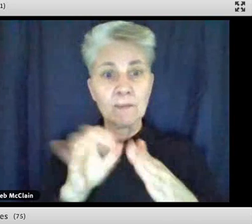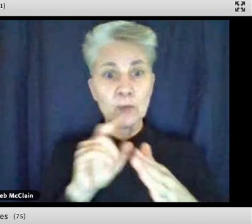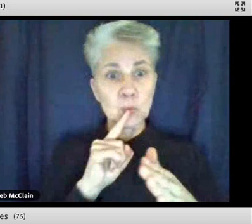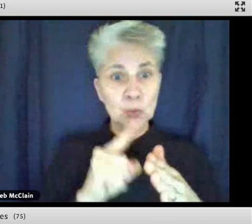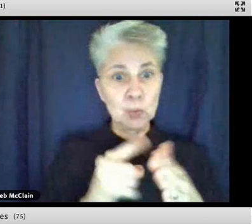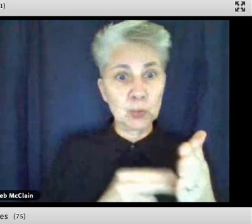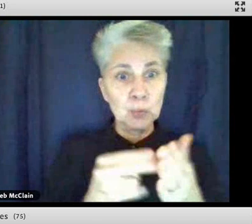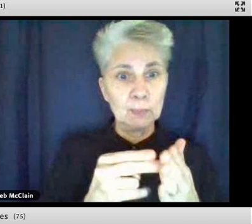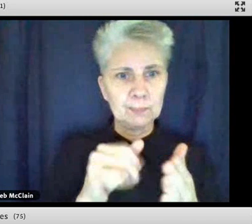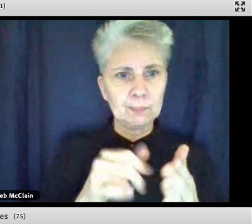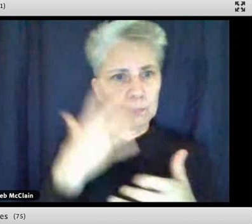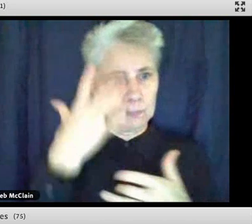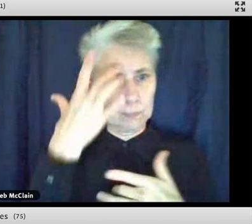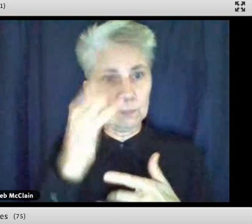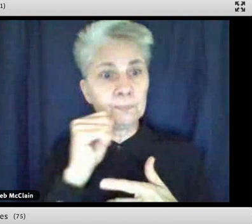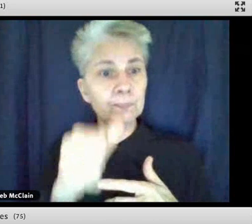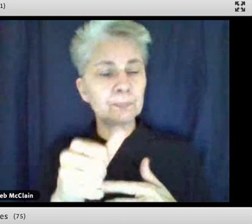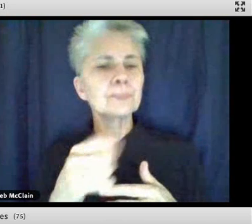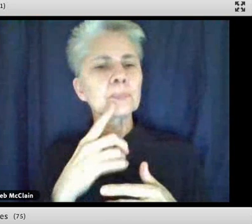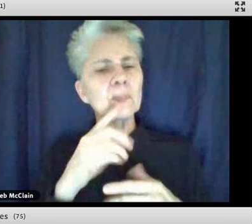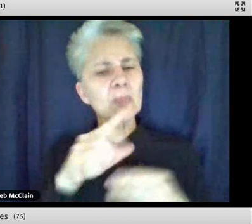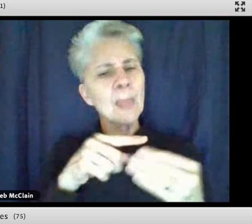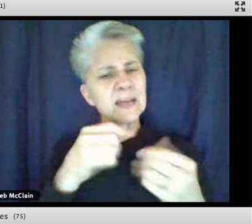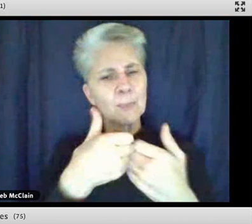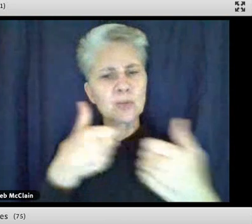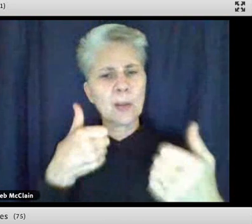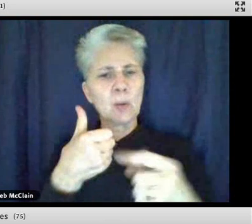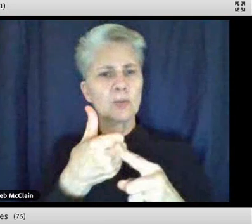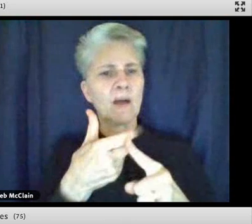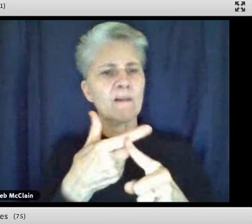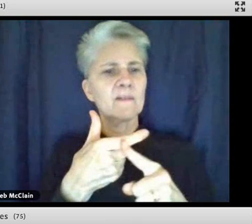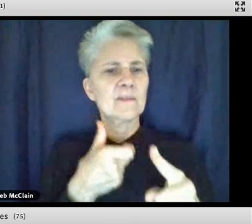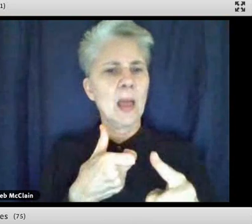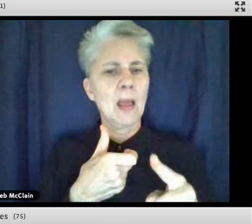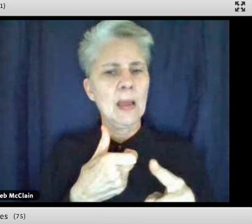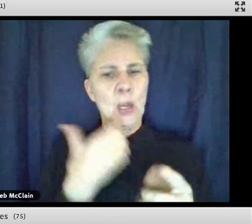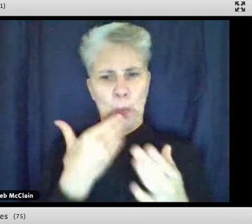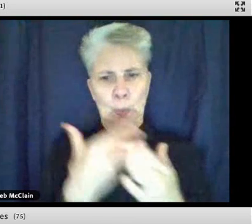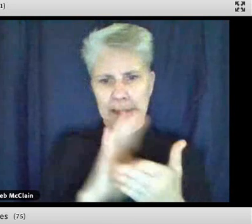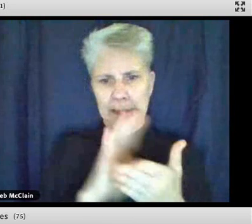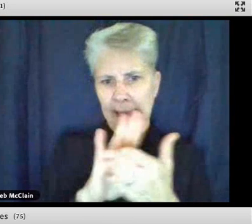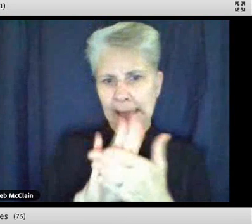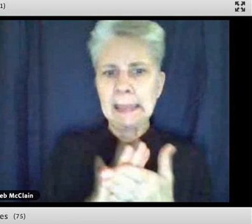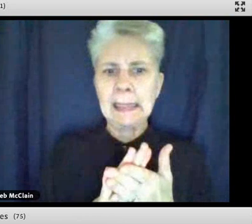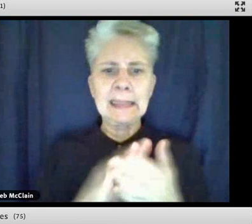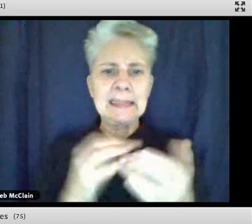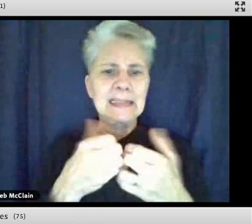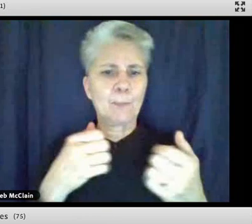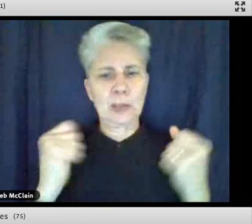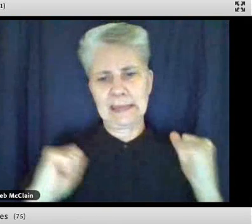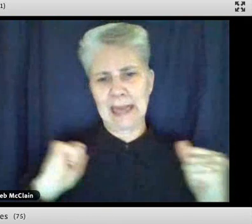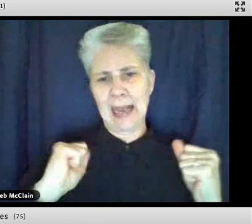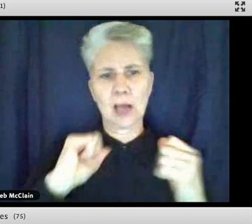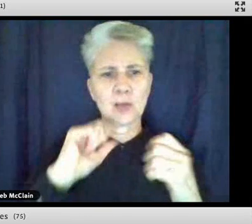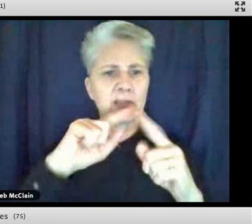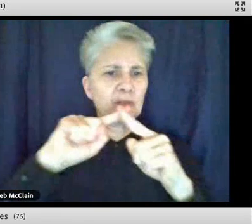ill or not. And during that time, you separate yourself, you pursue good hygiene, separate towels, all that kind of